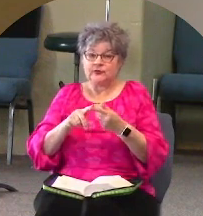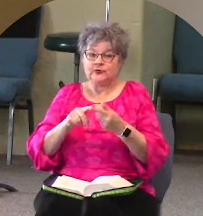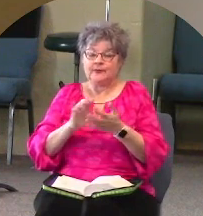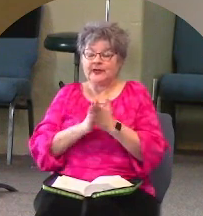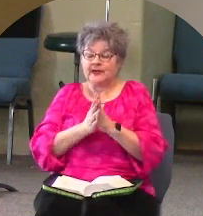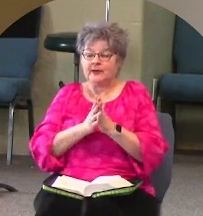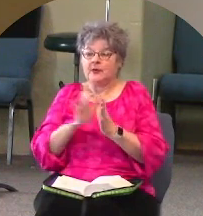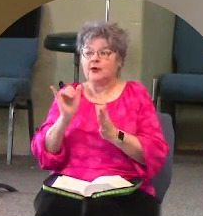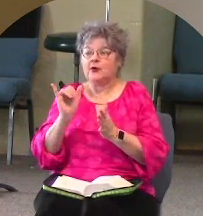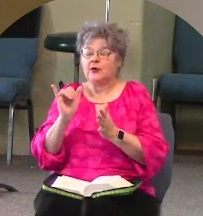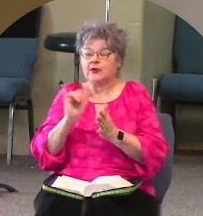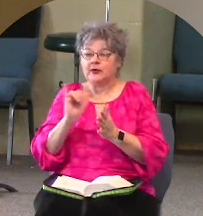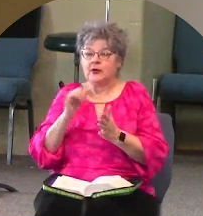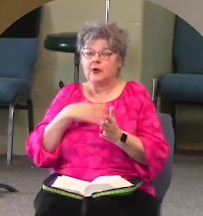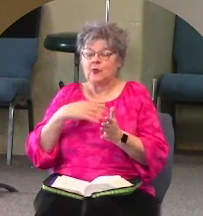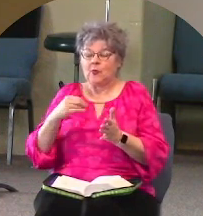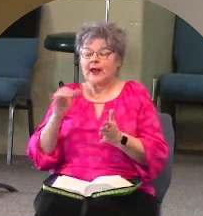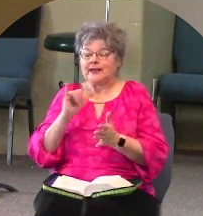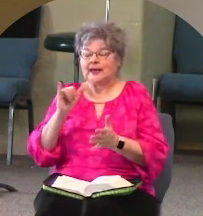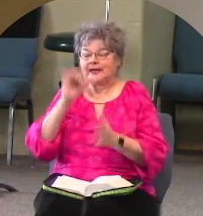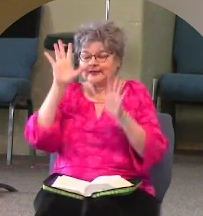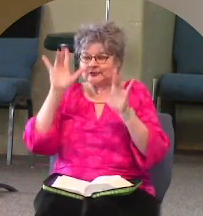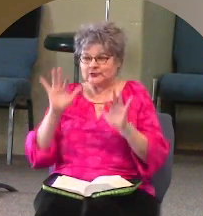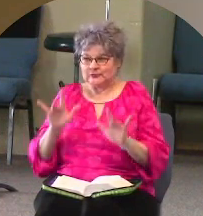snow. That